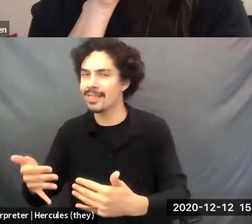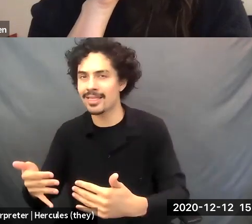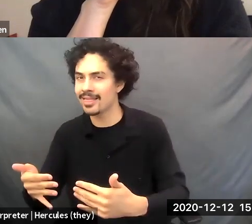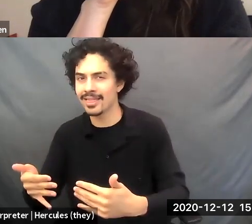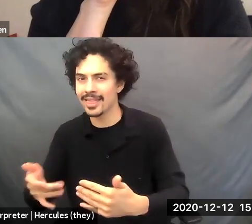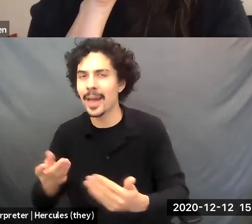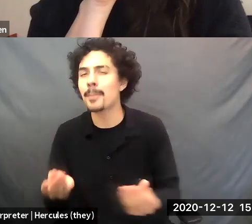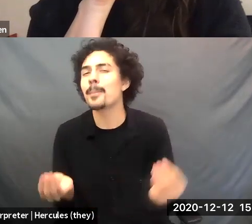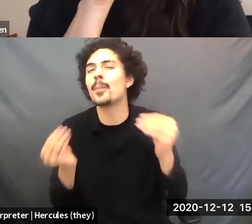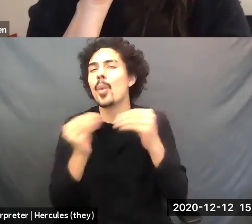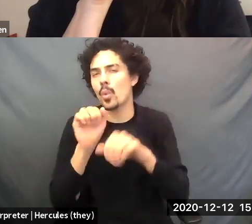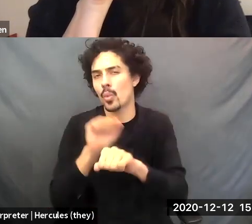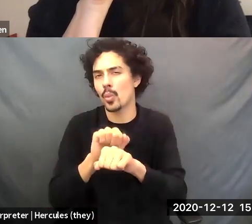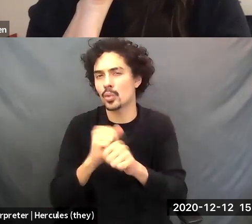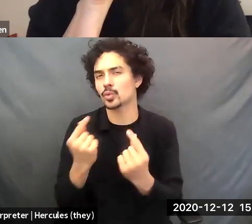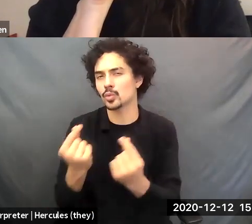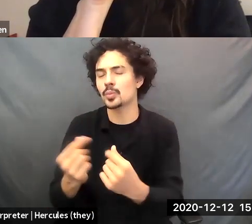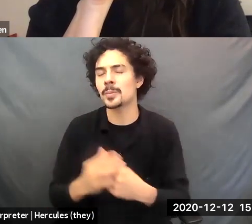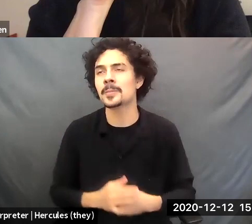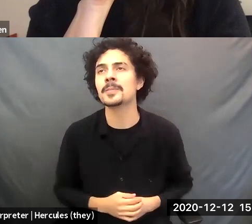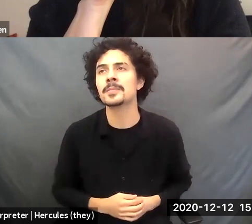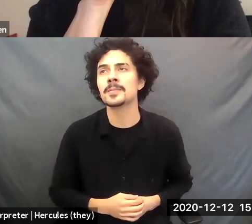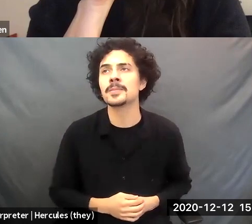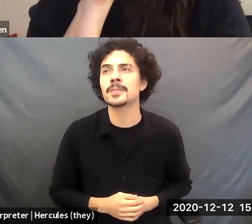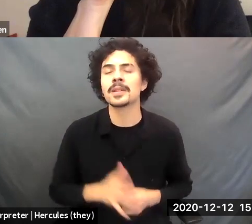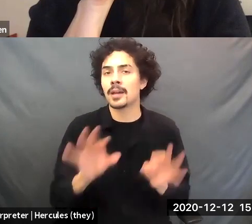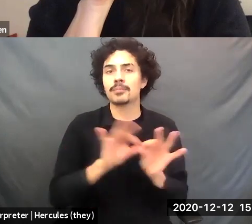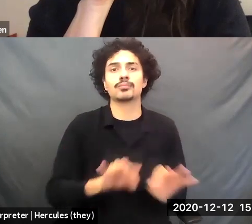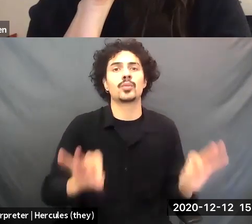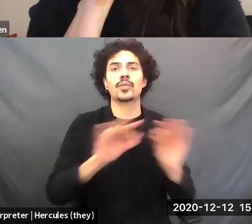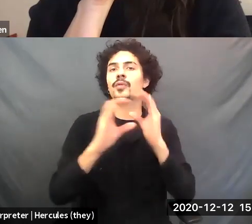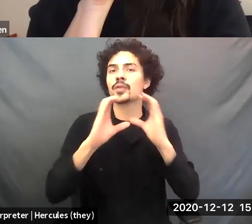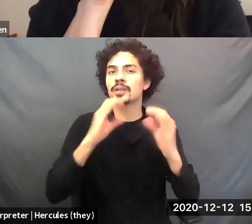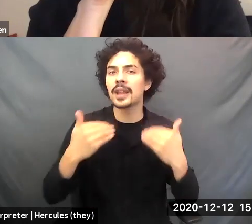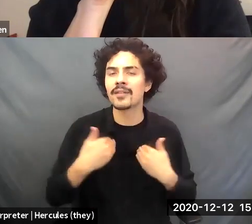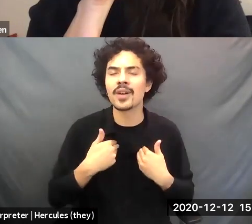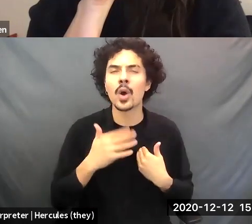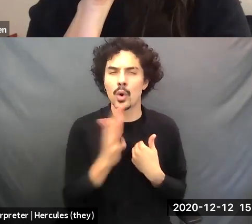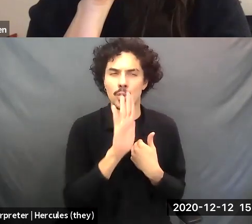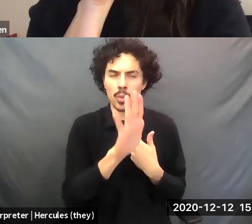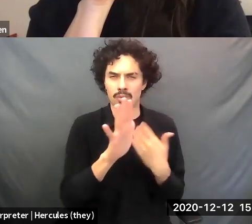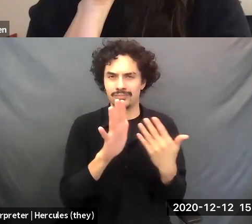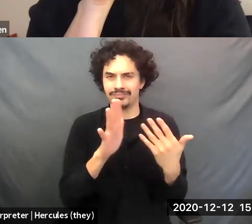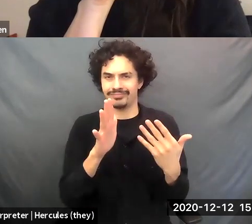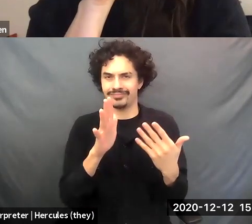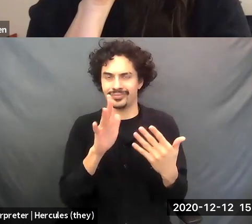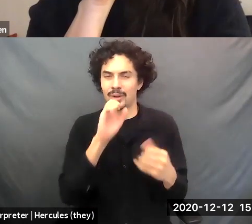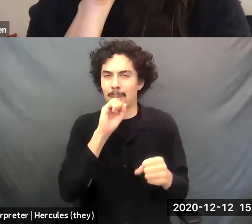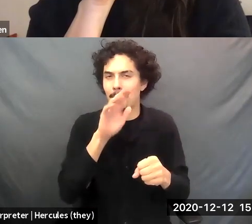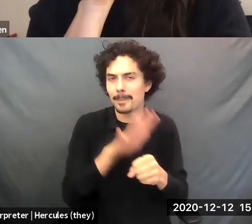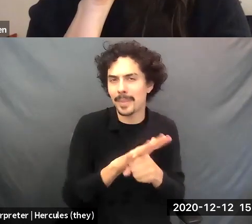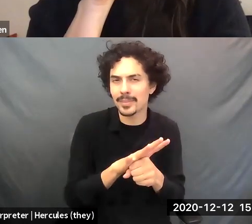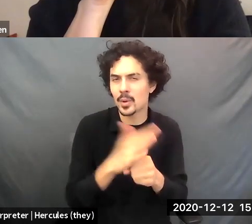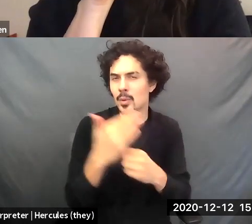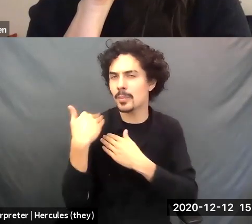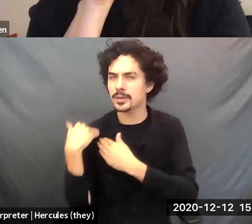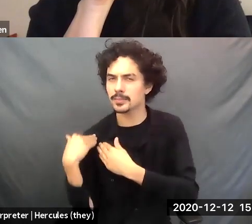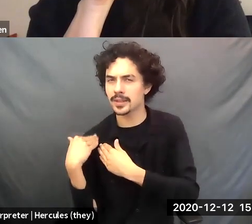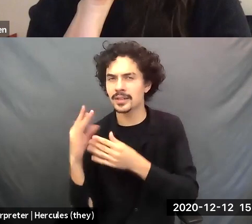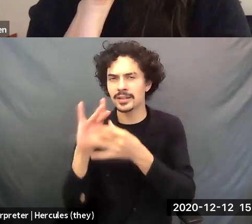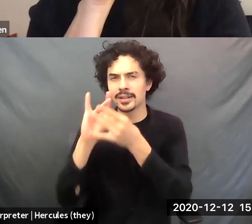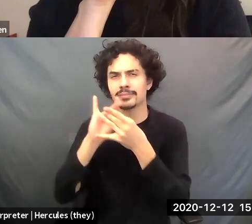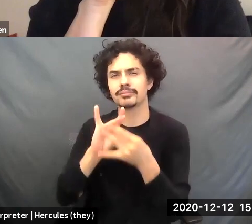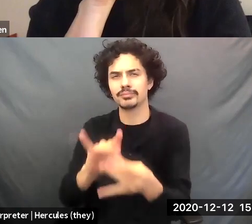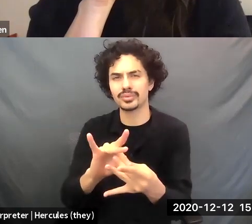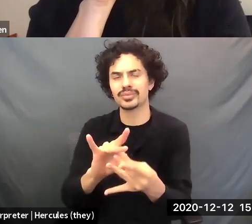to be is what obligations emerge from acknowledging that you're occupying someone